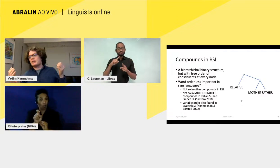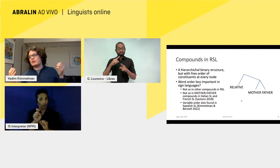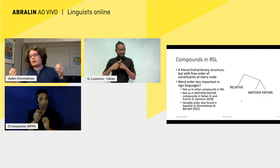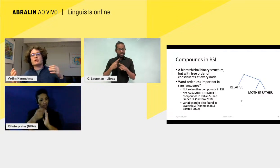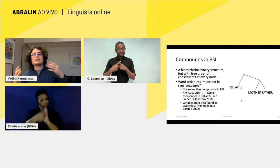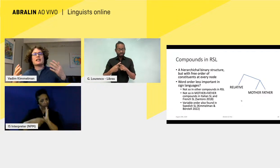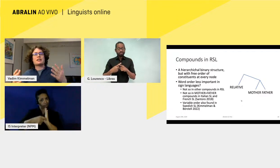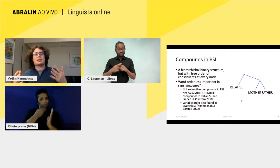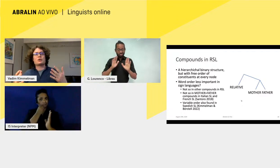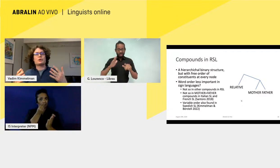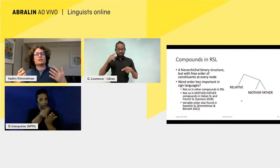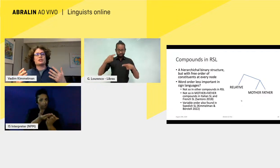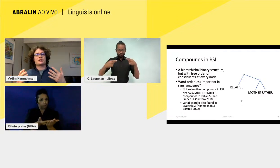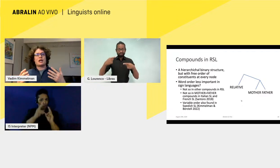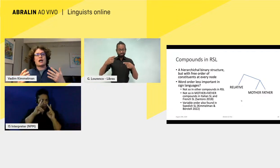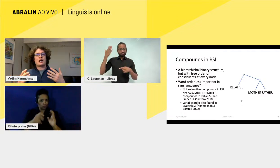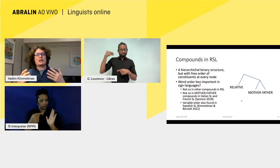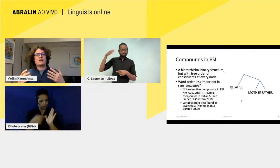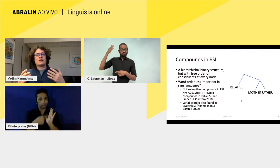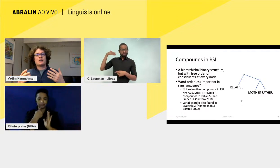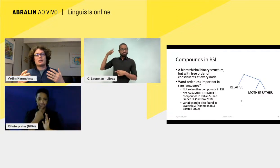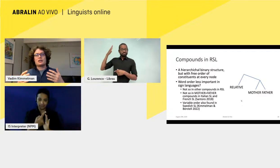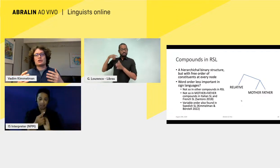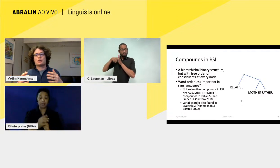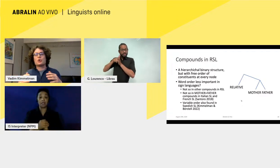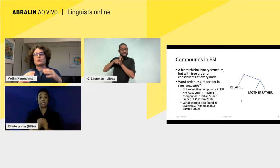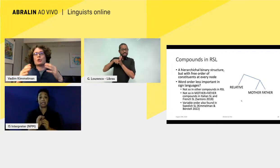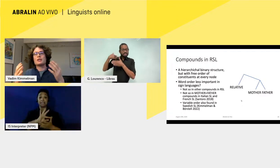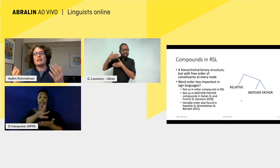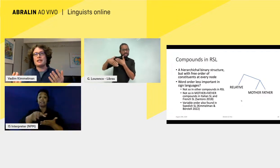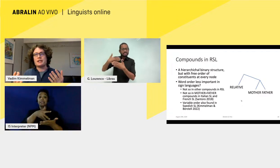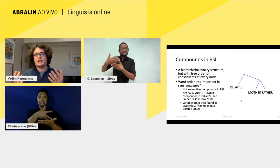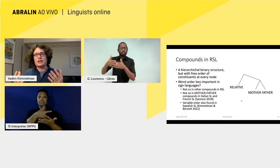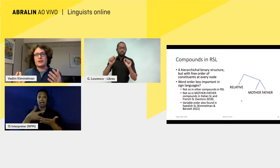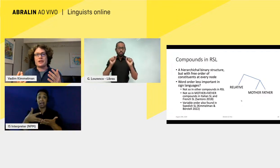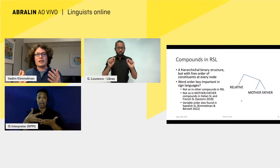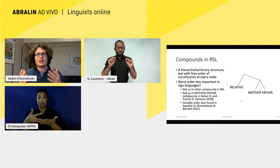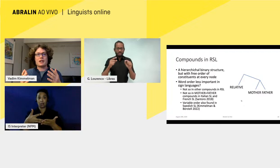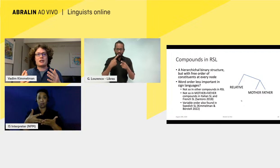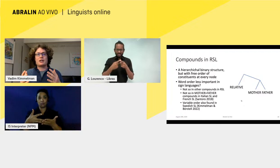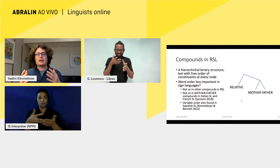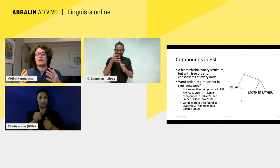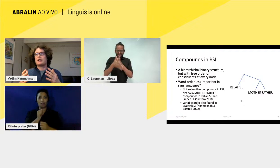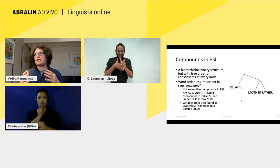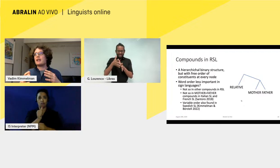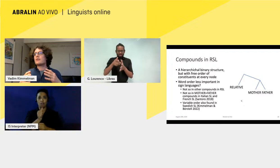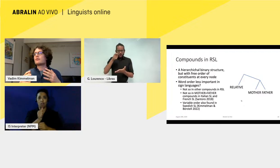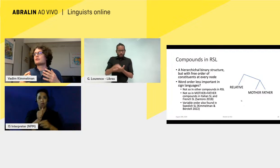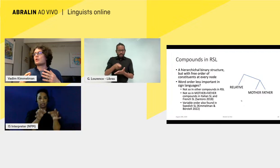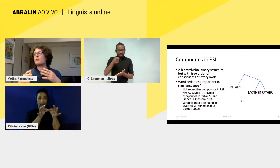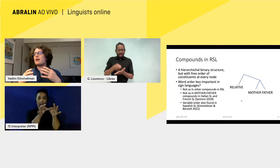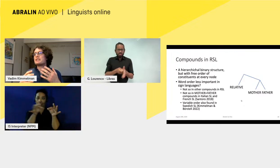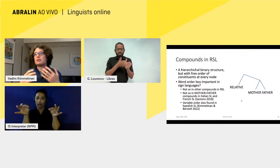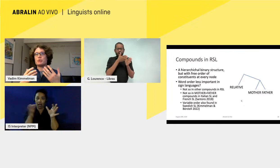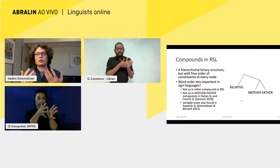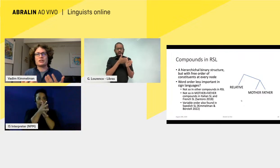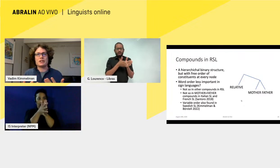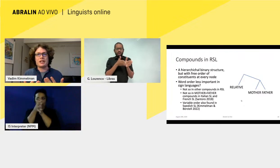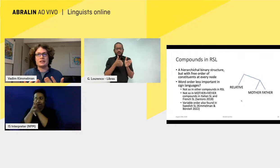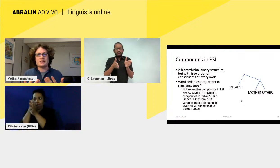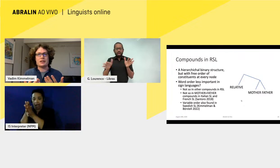that because sign languages are so non-linear, they have so